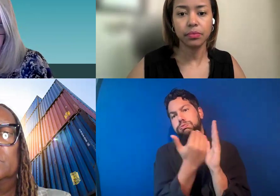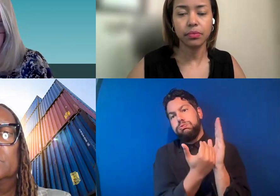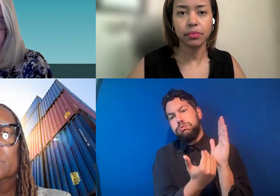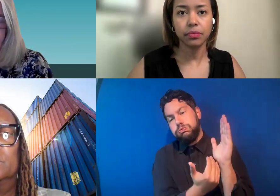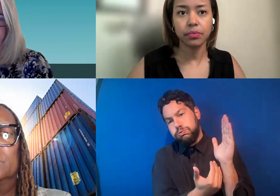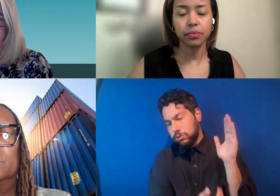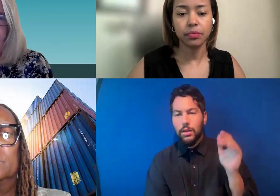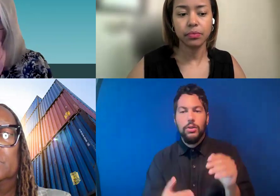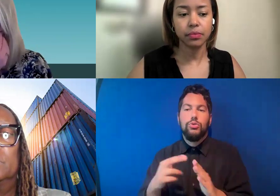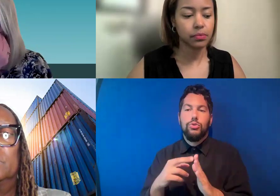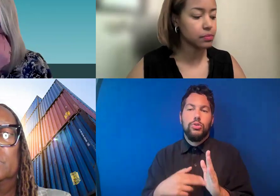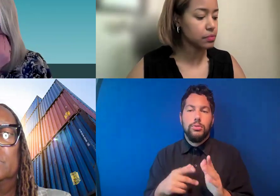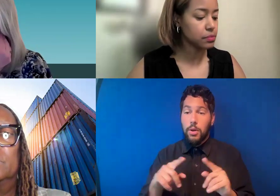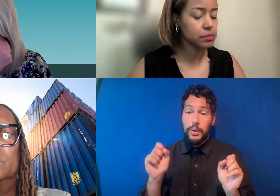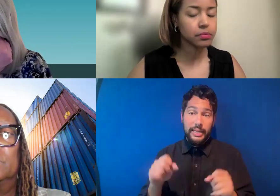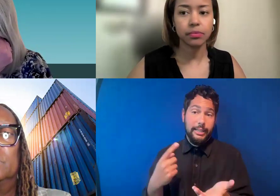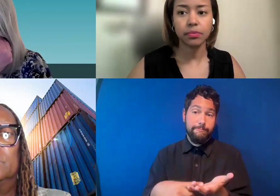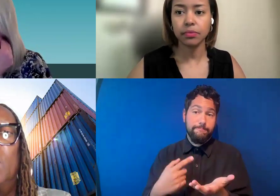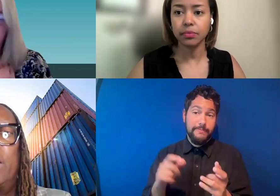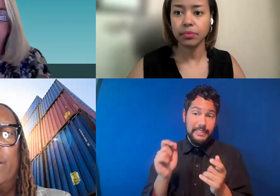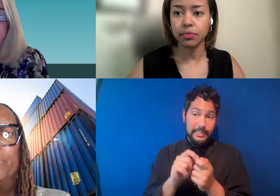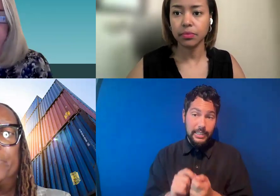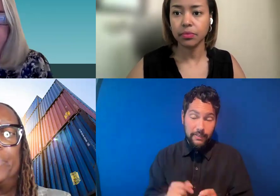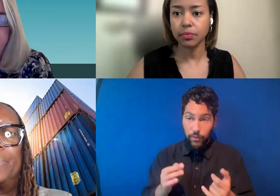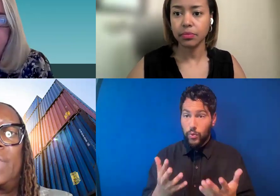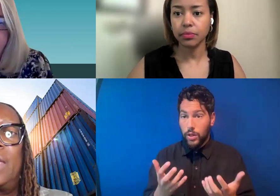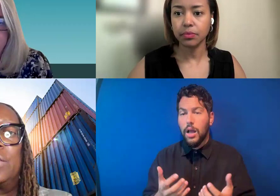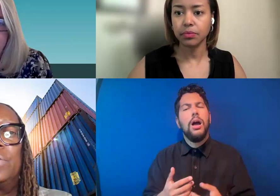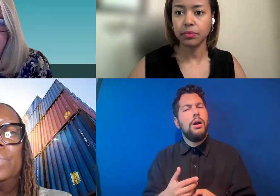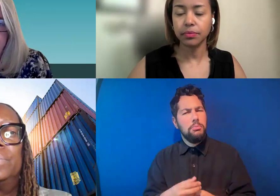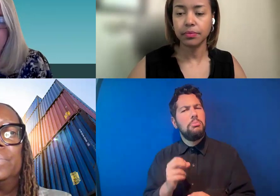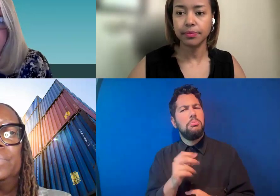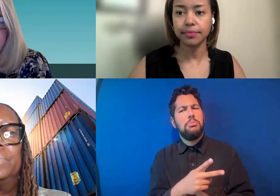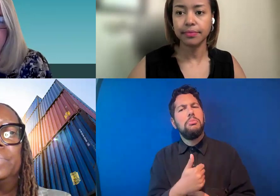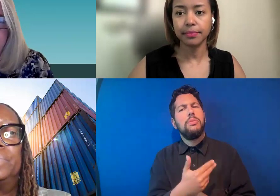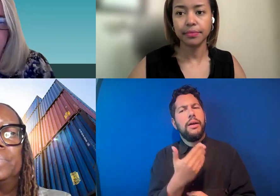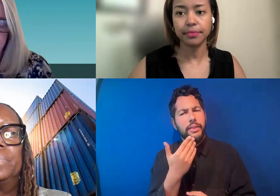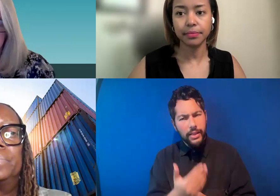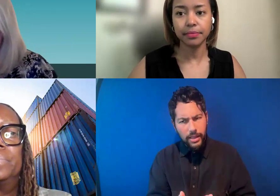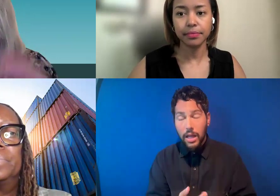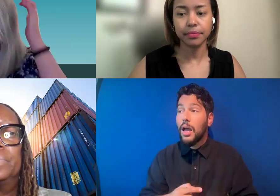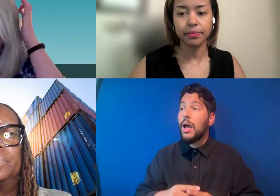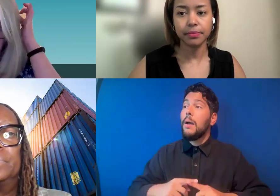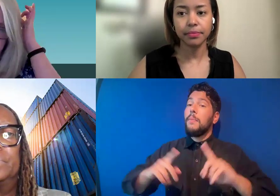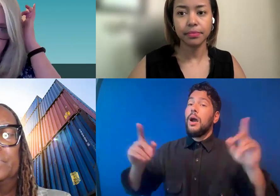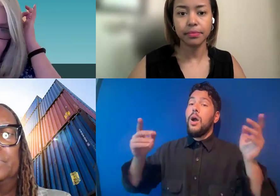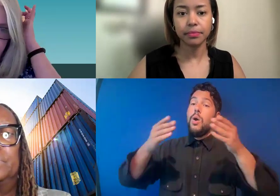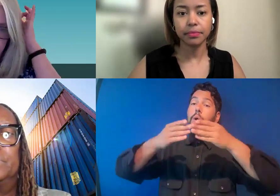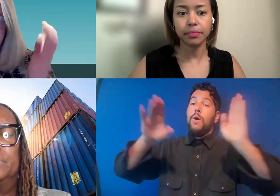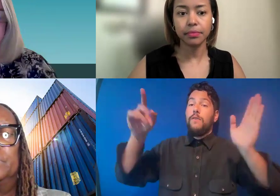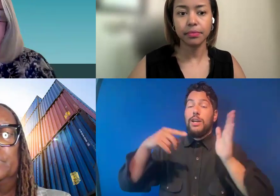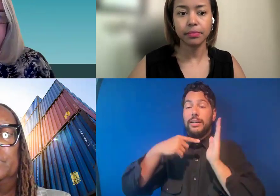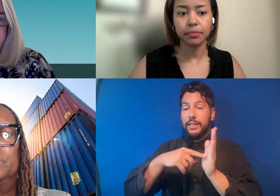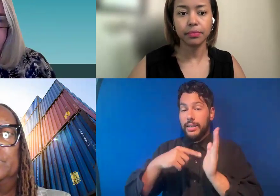can talk about it in detail if you want to. Okay. Thank you. But I could broadly say, okay, so for example,